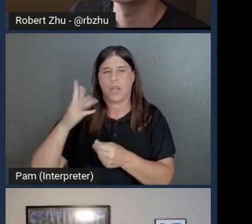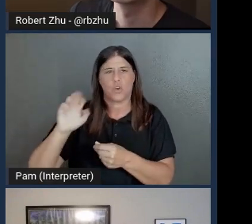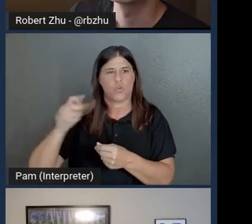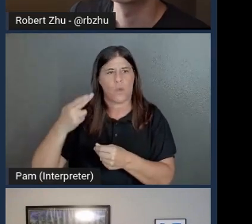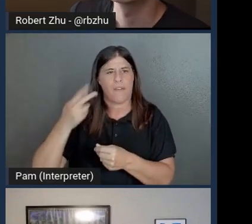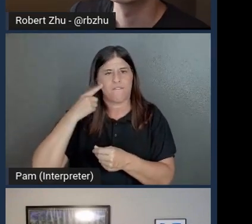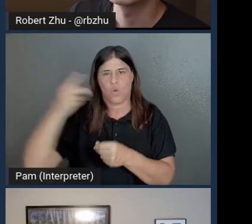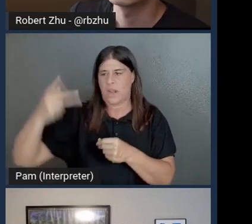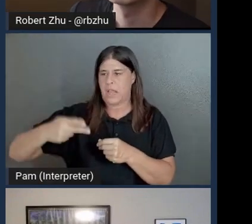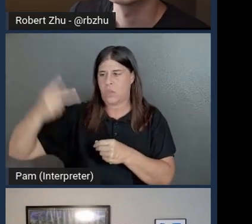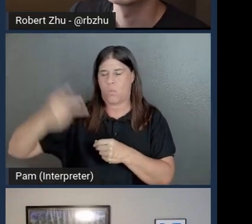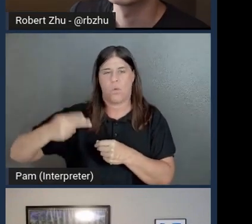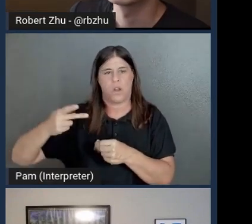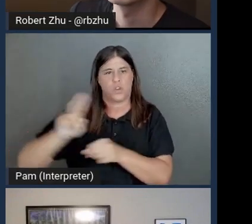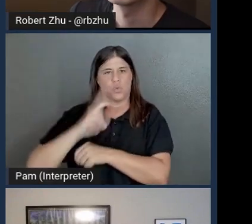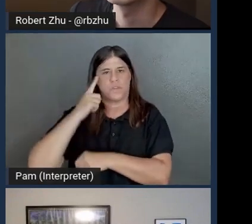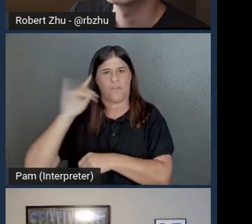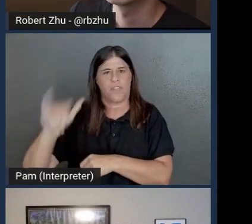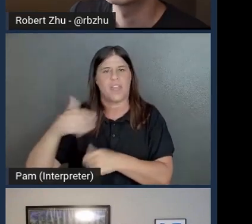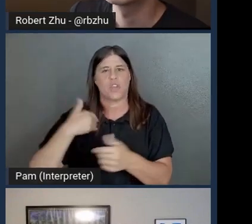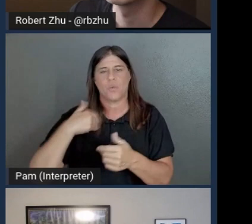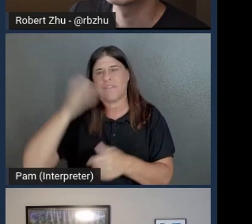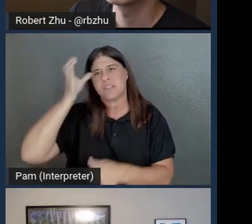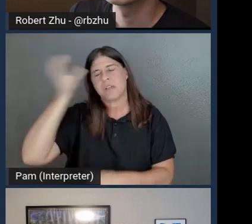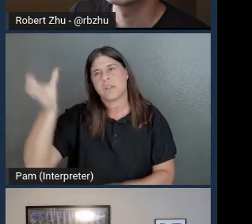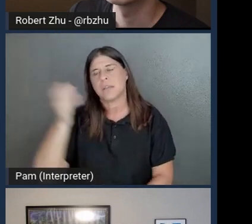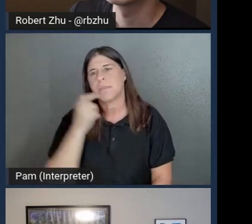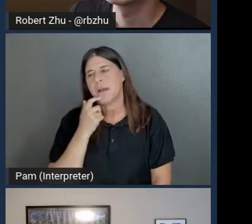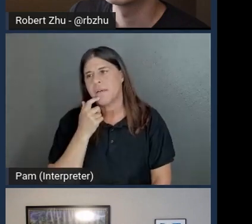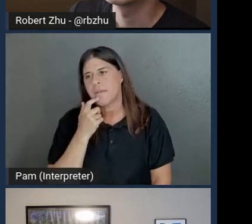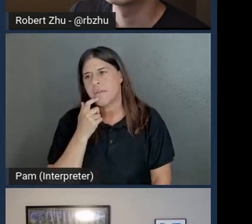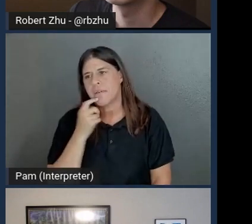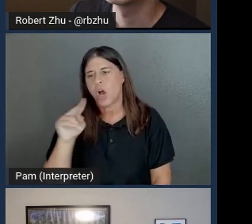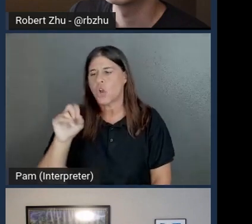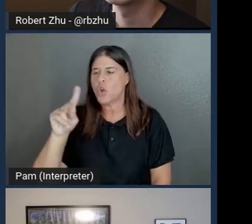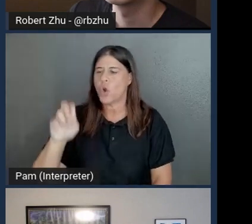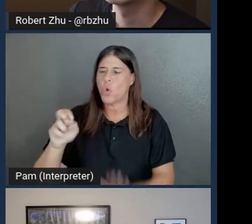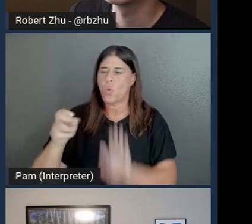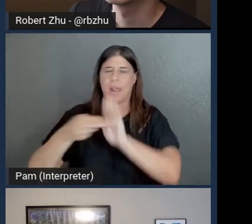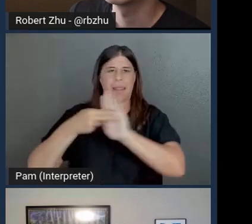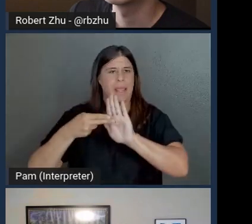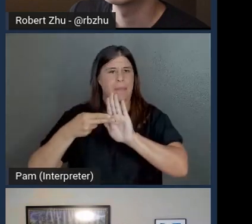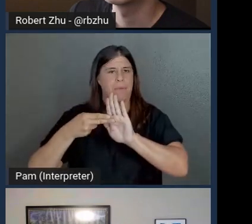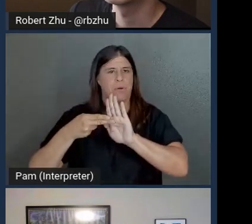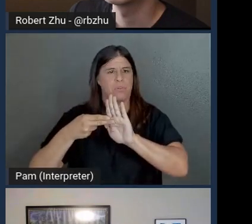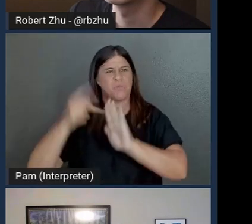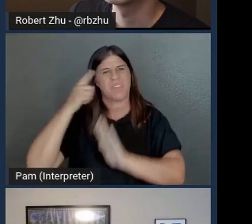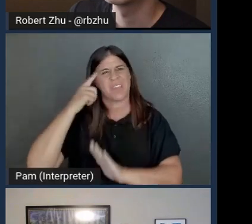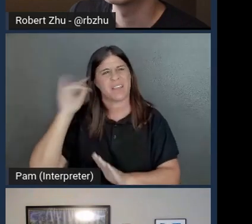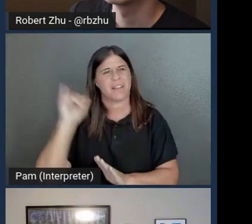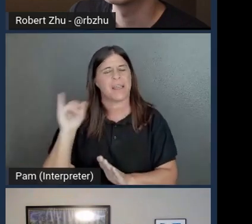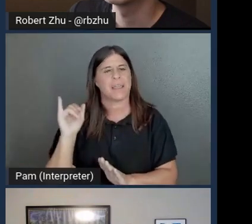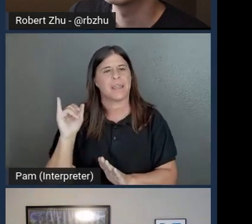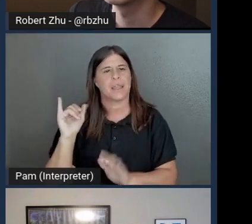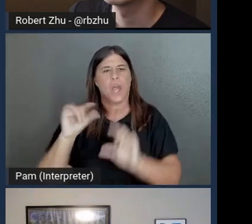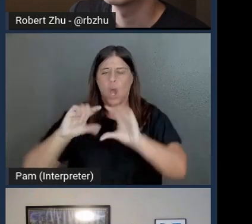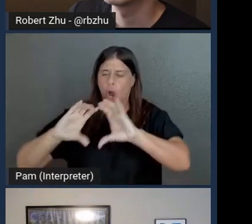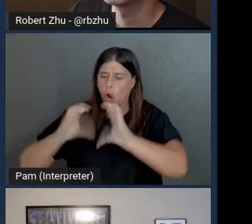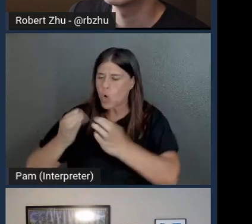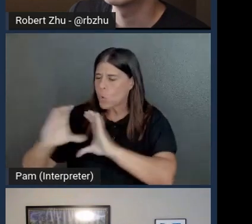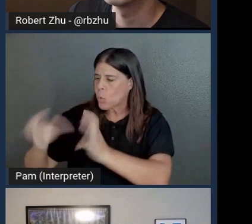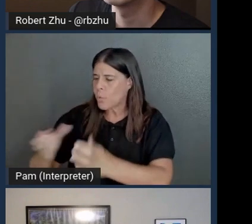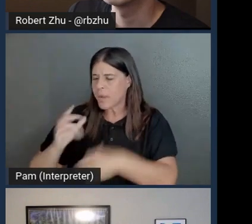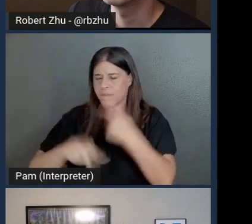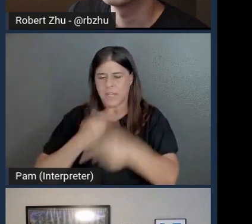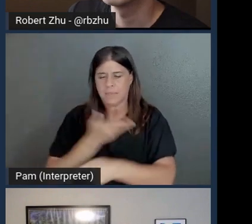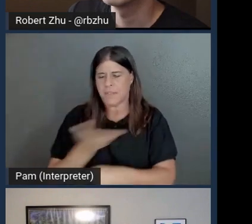the languages you can use to query them. That you have this concept of a node label, which you can kind of think is a grouping of types of things. So in